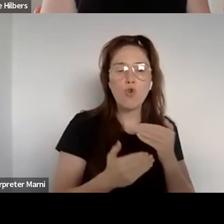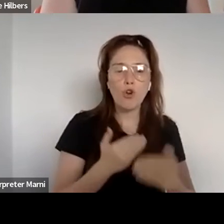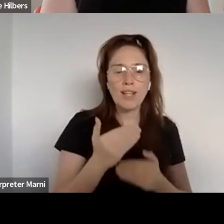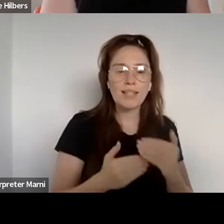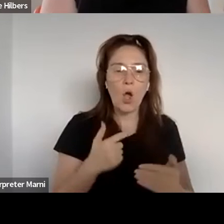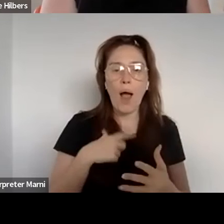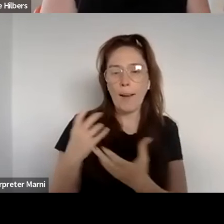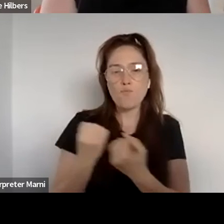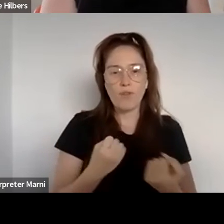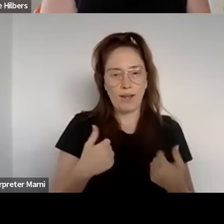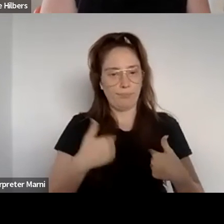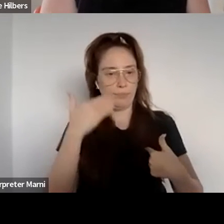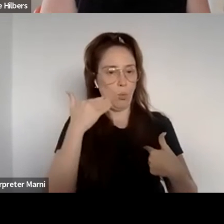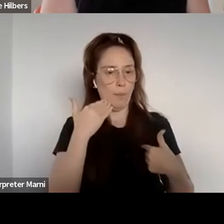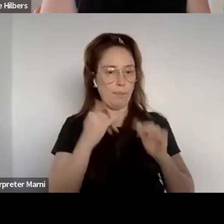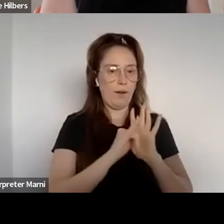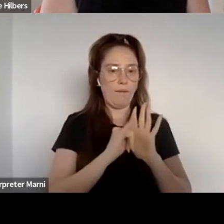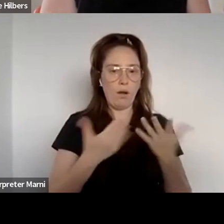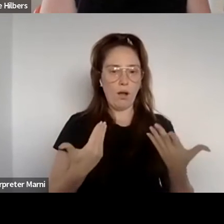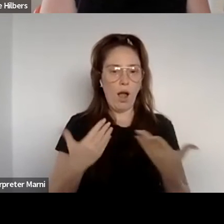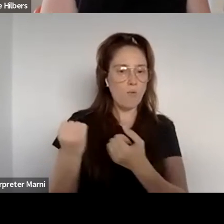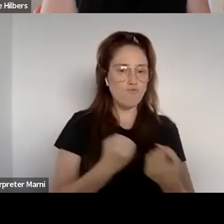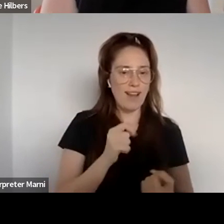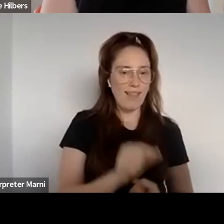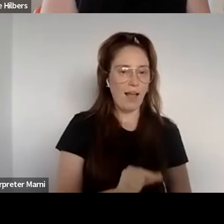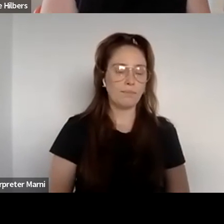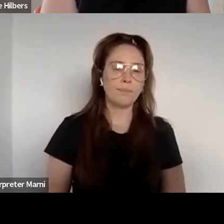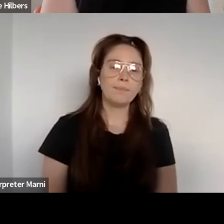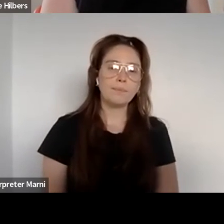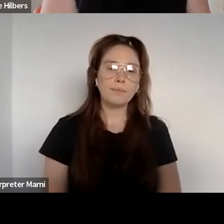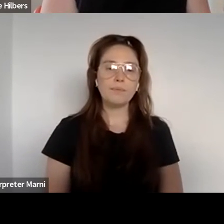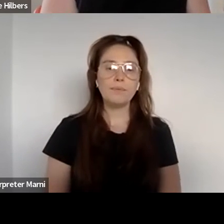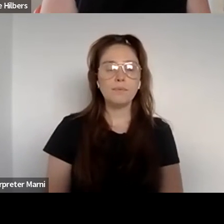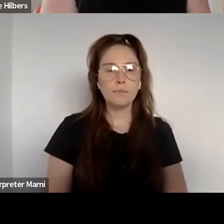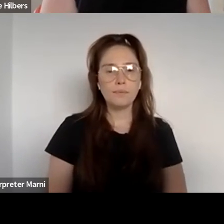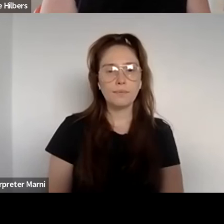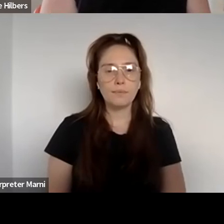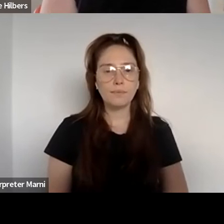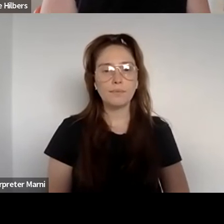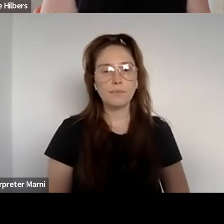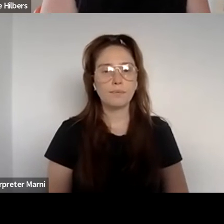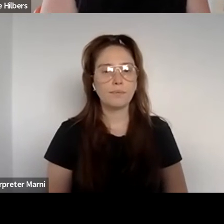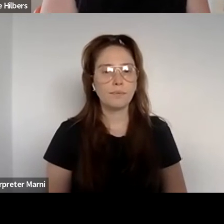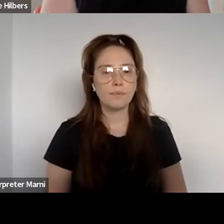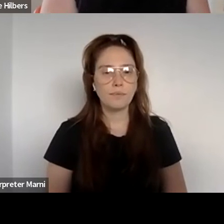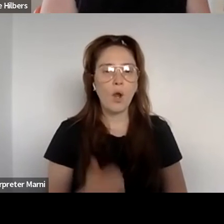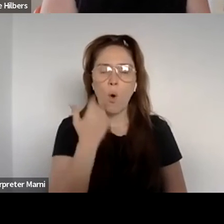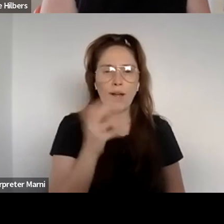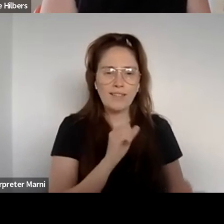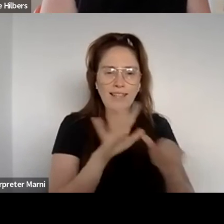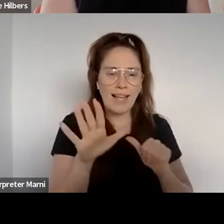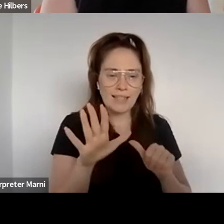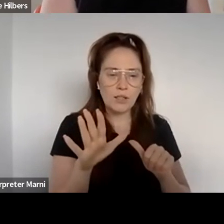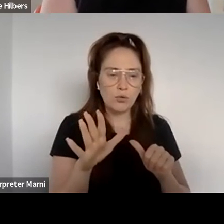project as a woman. It's always wonderful to engage with materials and to